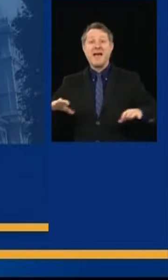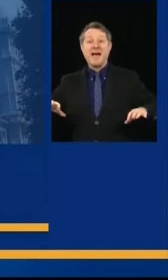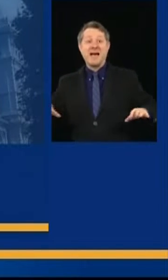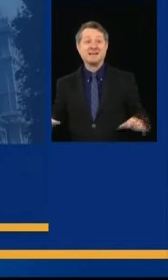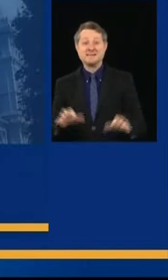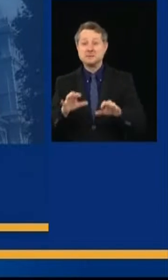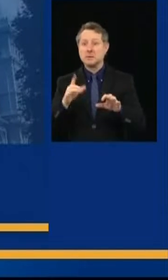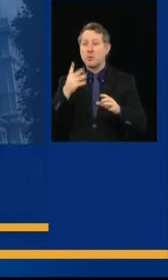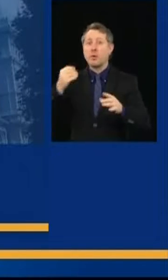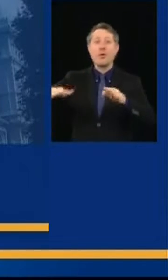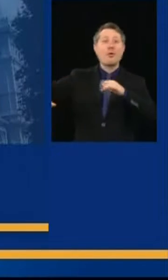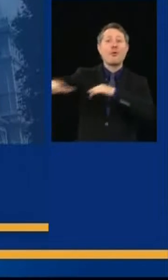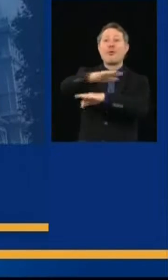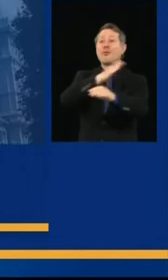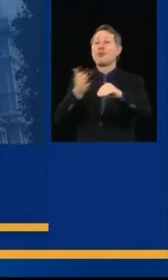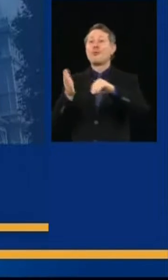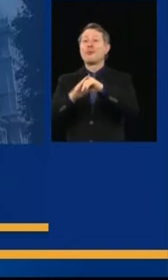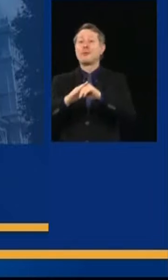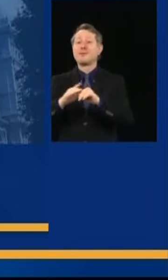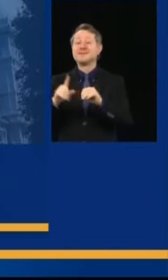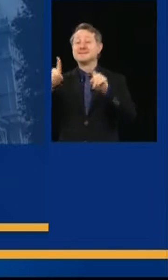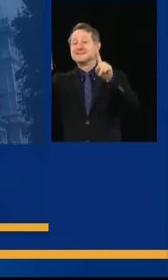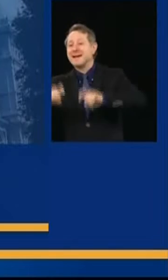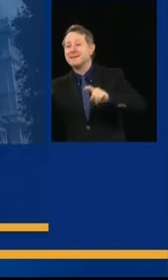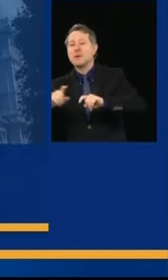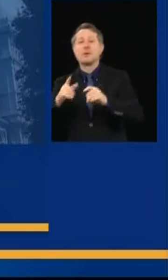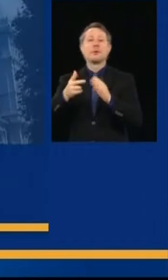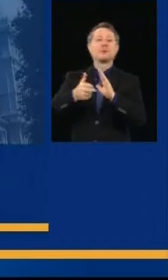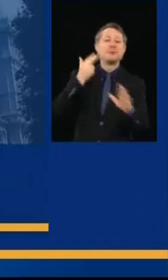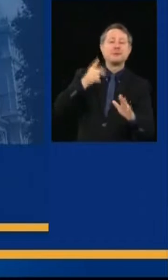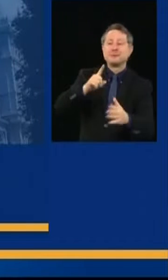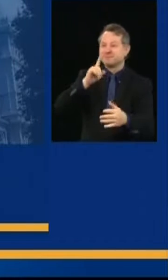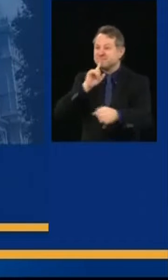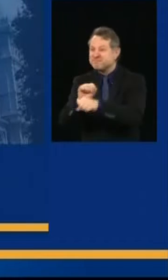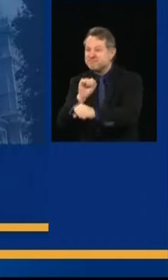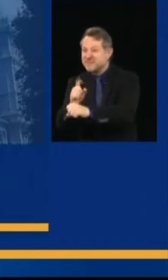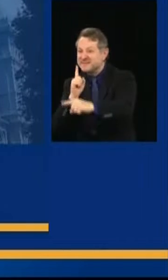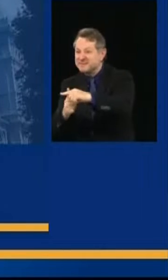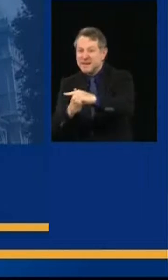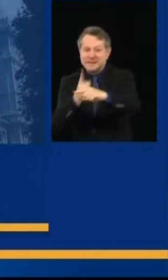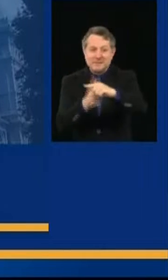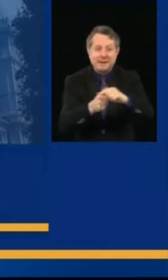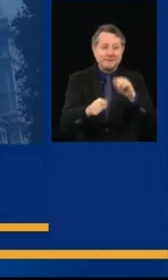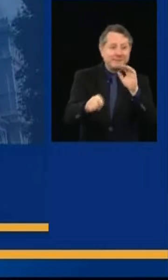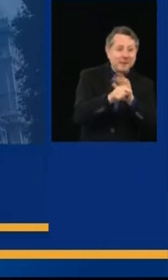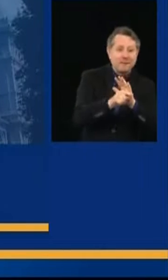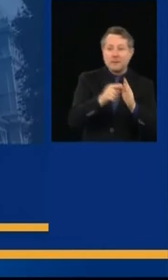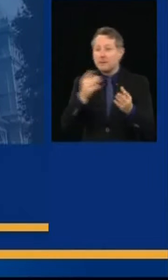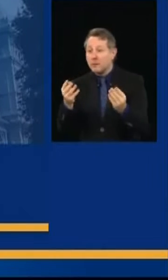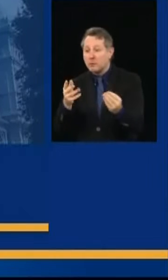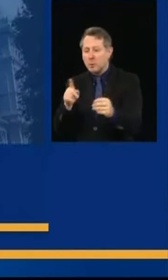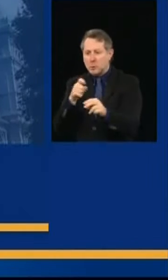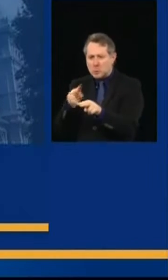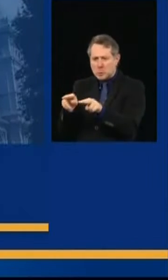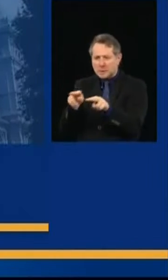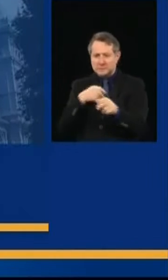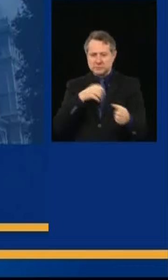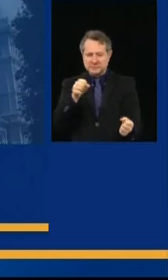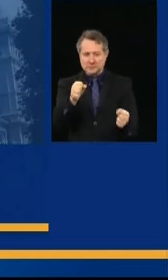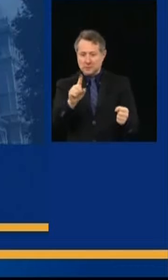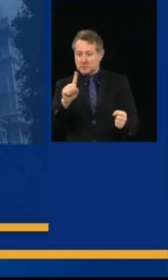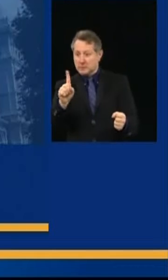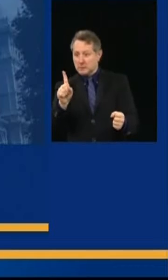increases. You're doing diagnostic testing. Are you positive or you're negative? and you watch that rate. You're